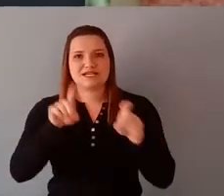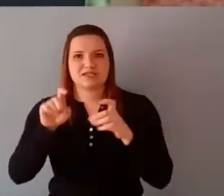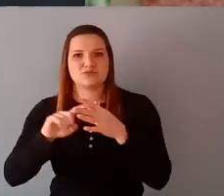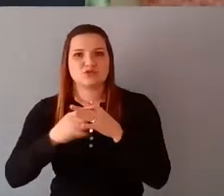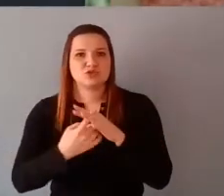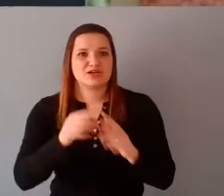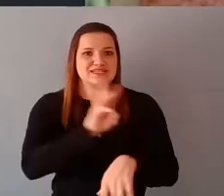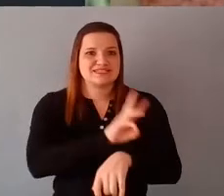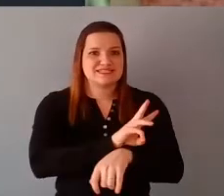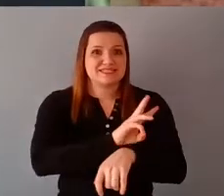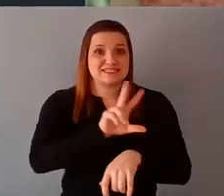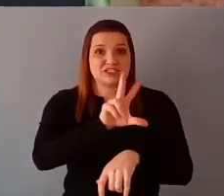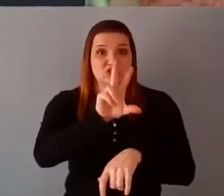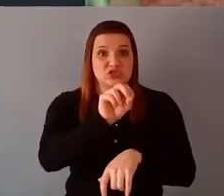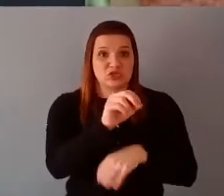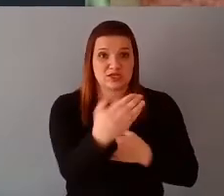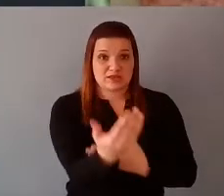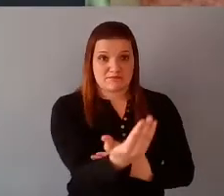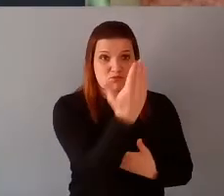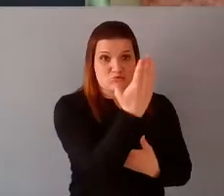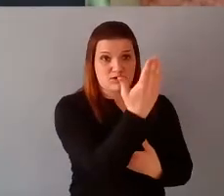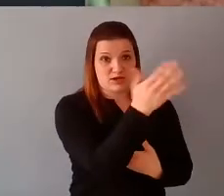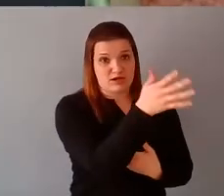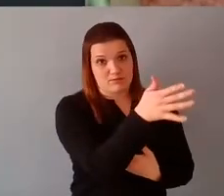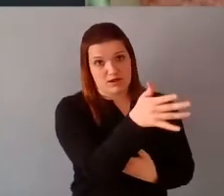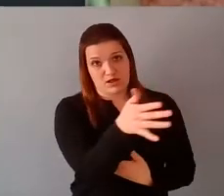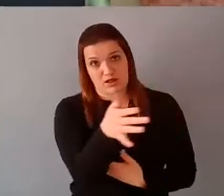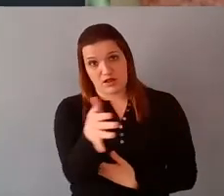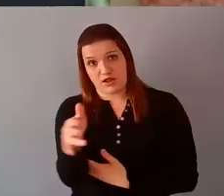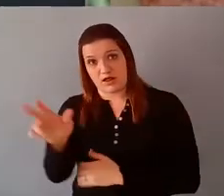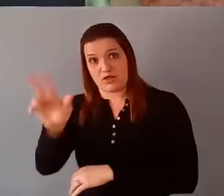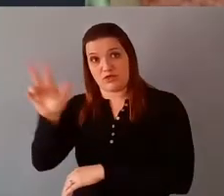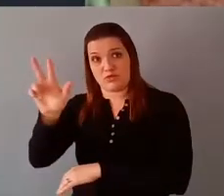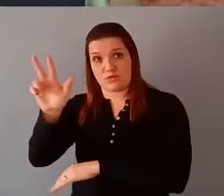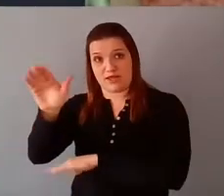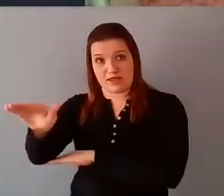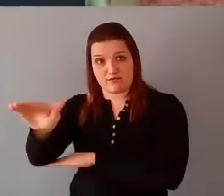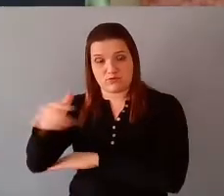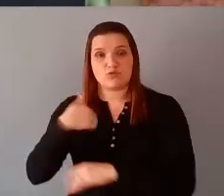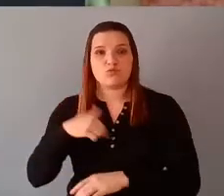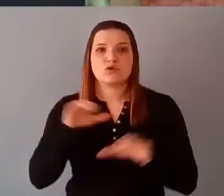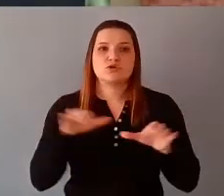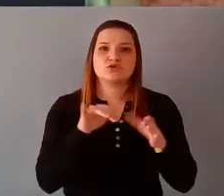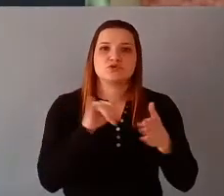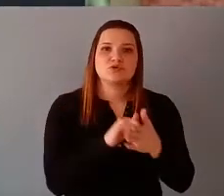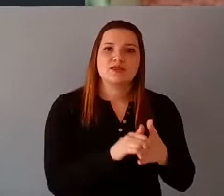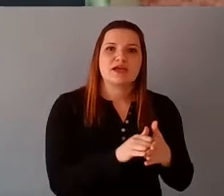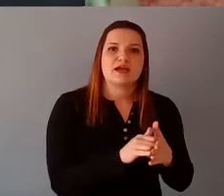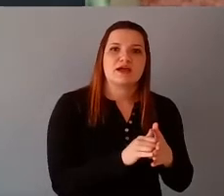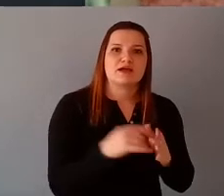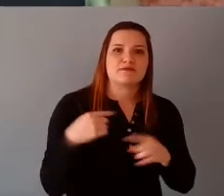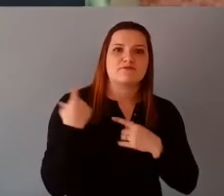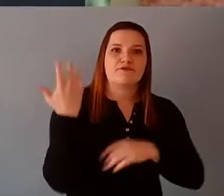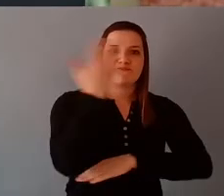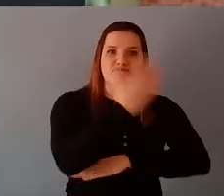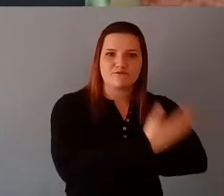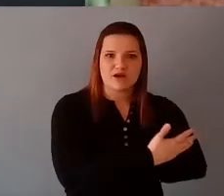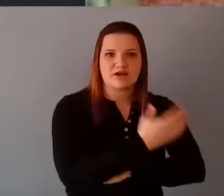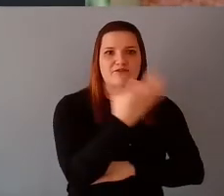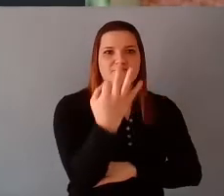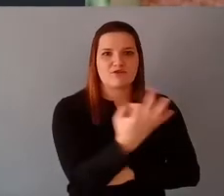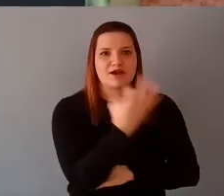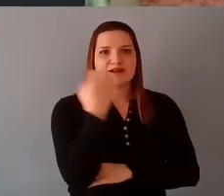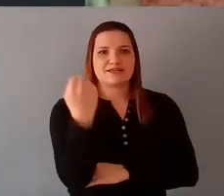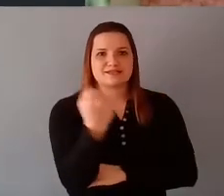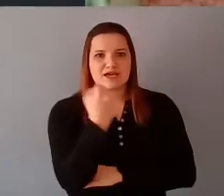6:30 a.m. tomorrow, and we're going to run till 3 o'clock p.m. We're going to do that over each of the next 5 days, so Friday, Saturday,